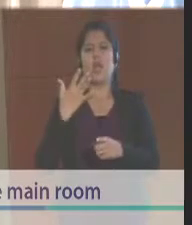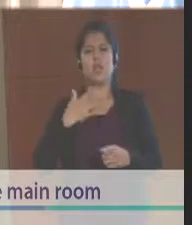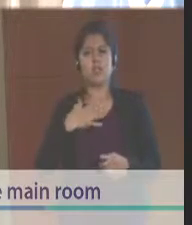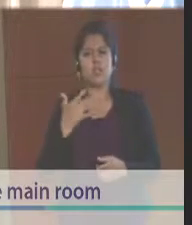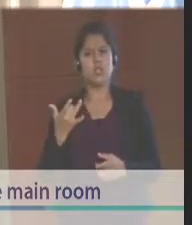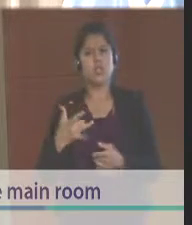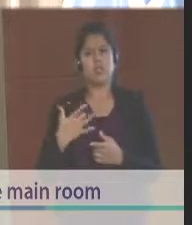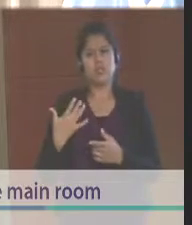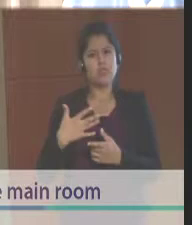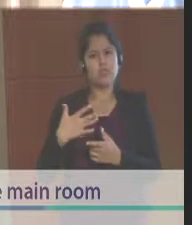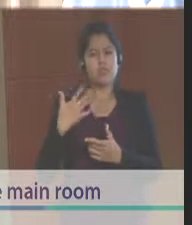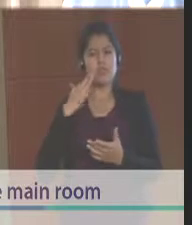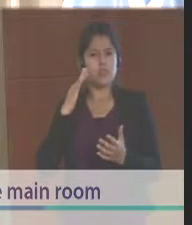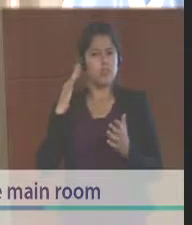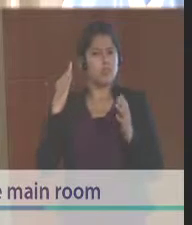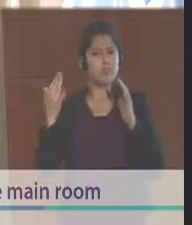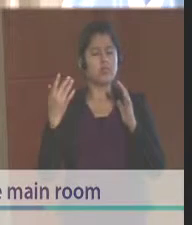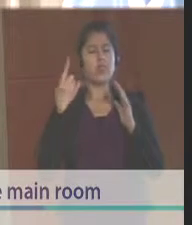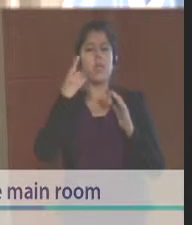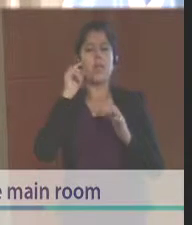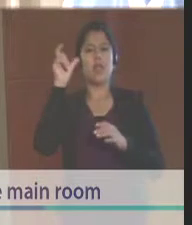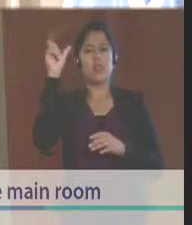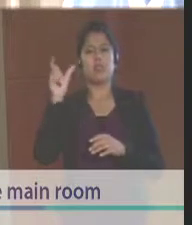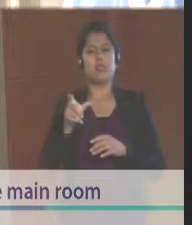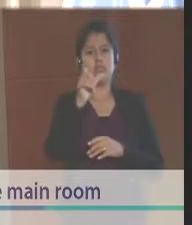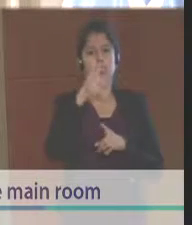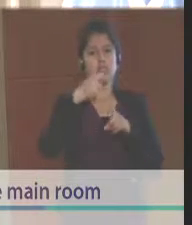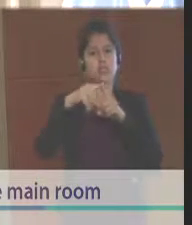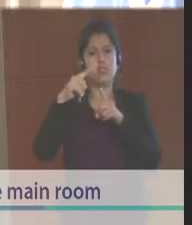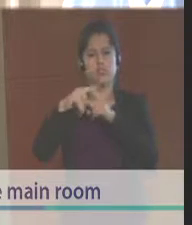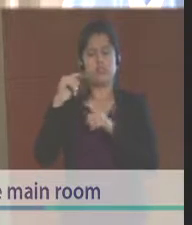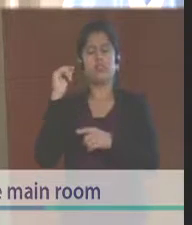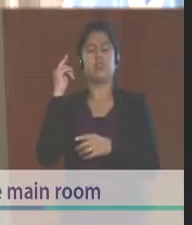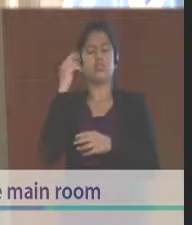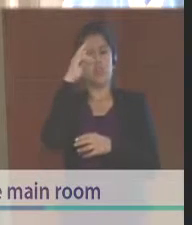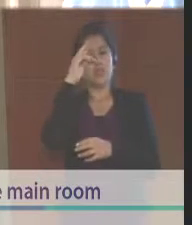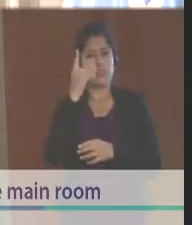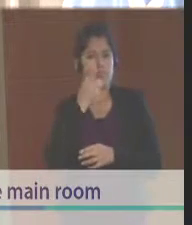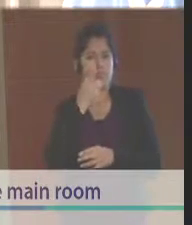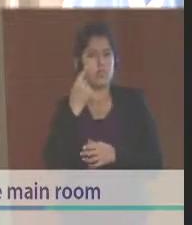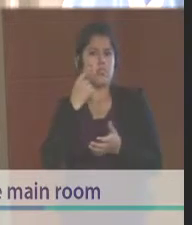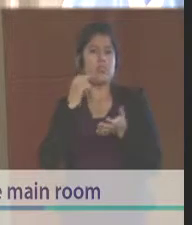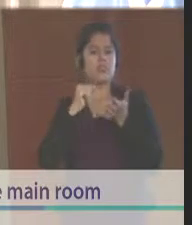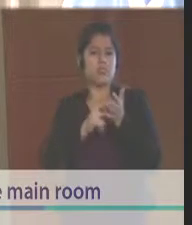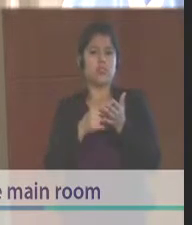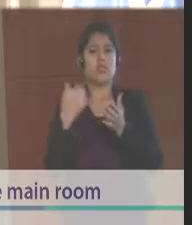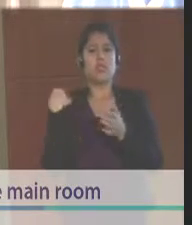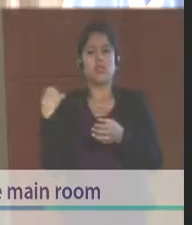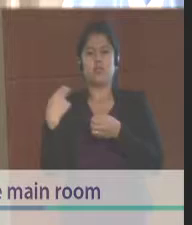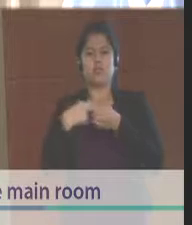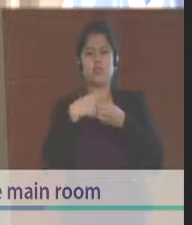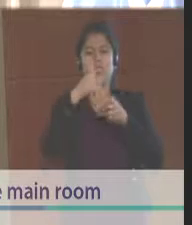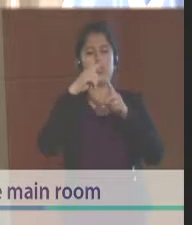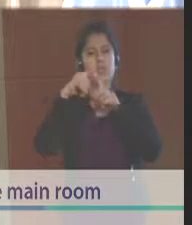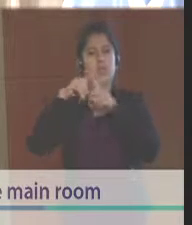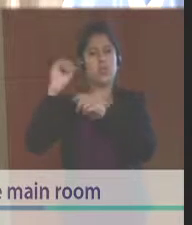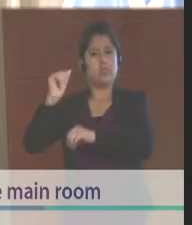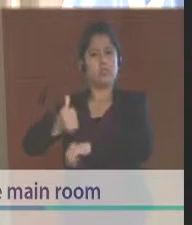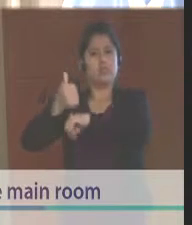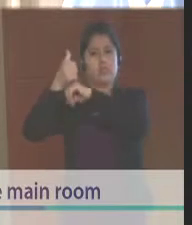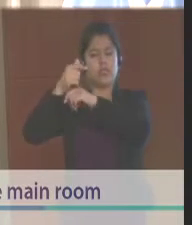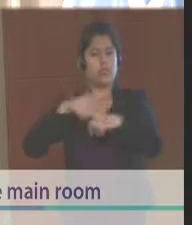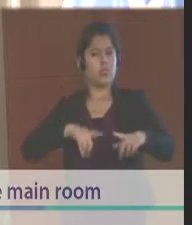this reality has promoted the steady adaptation by the Dominican government of the